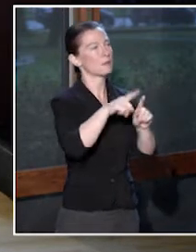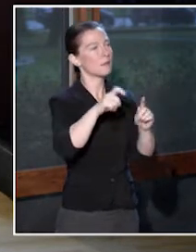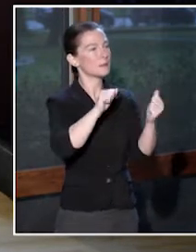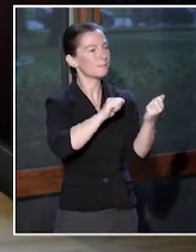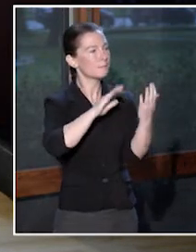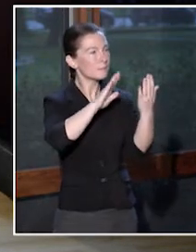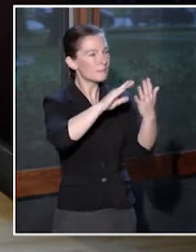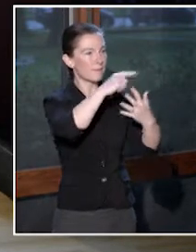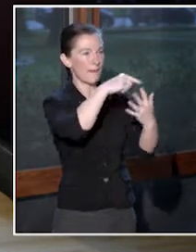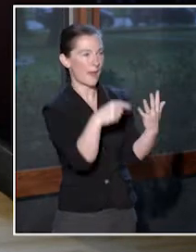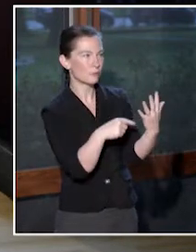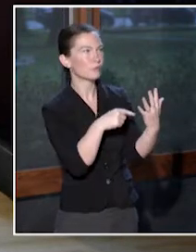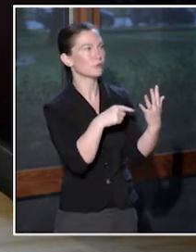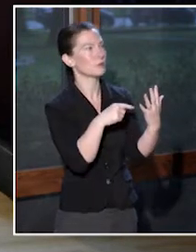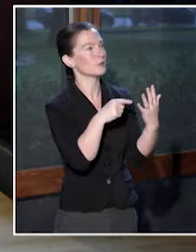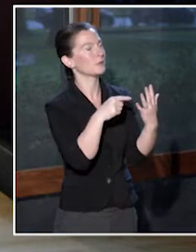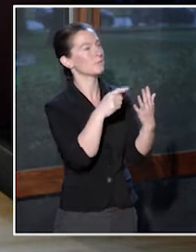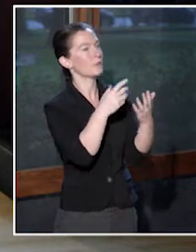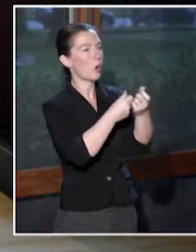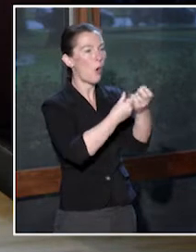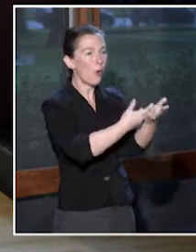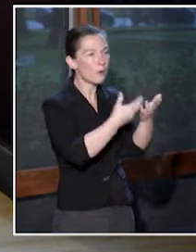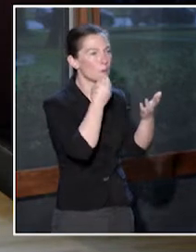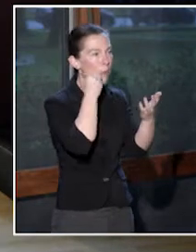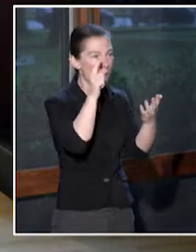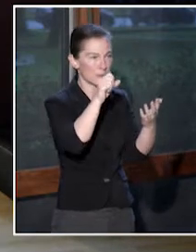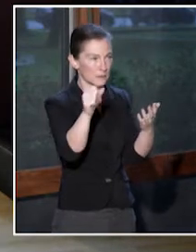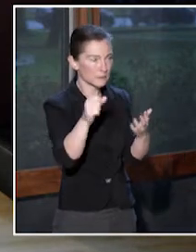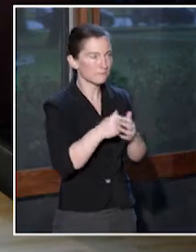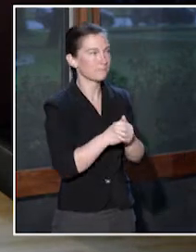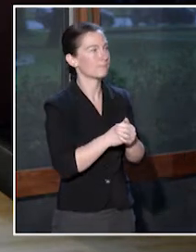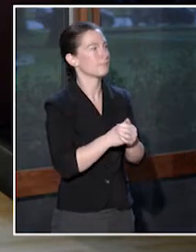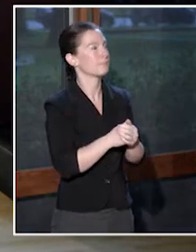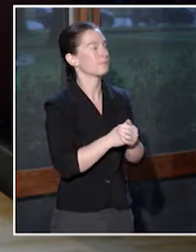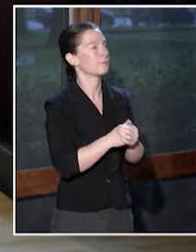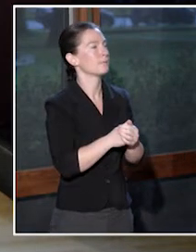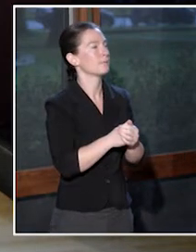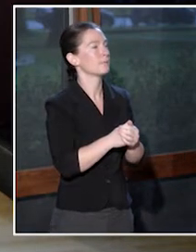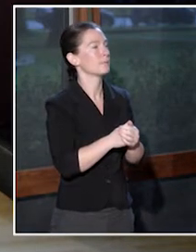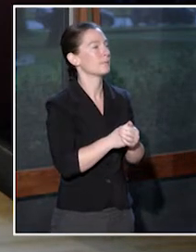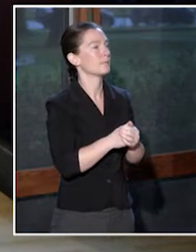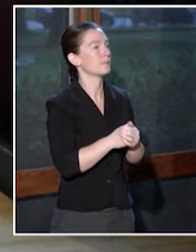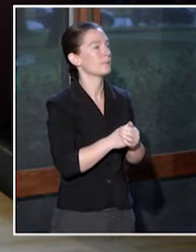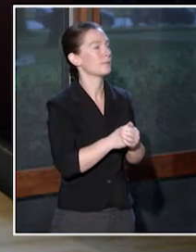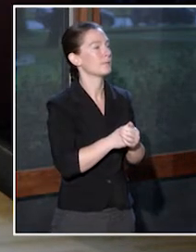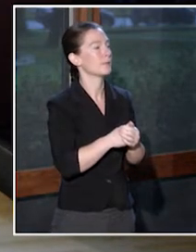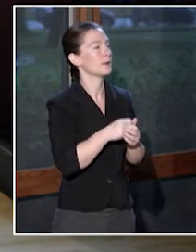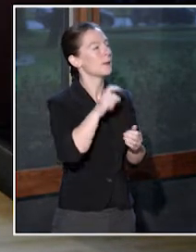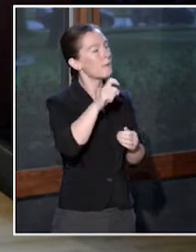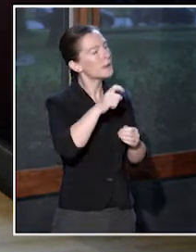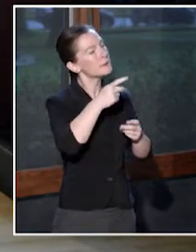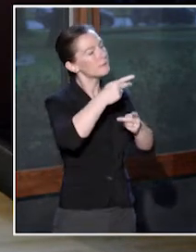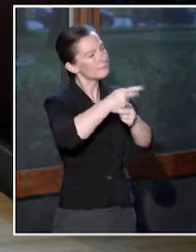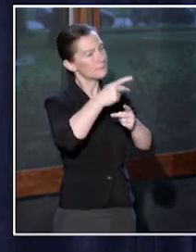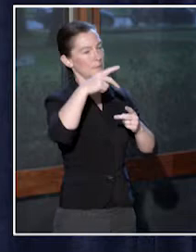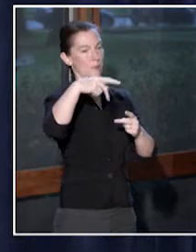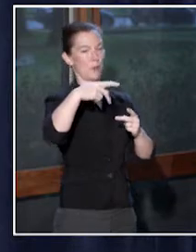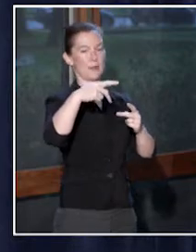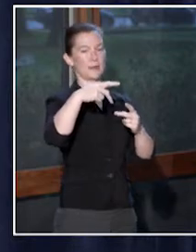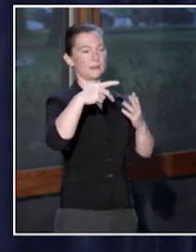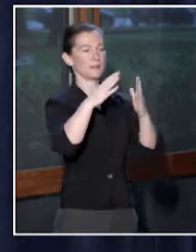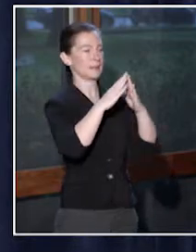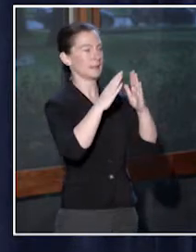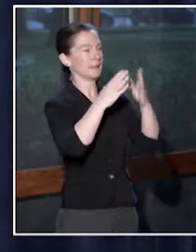must ensure that Portland remains a city that's accessible and affordable for everyone. I don't